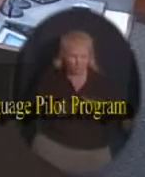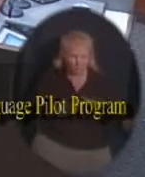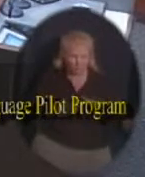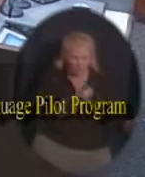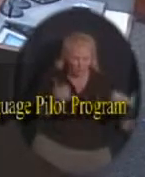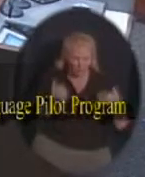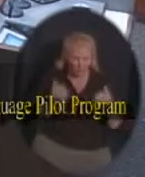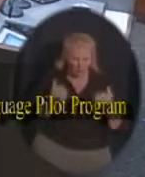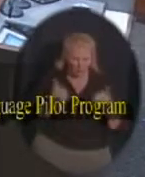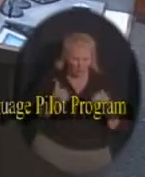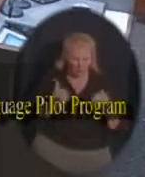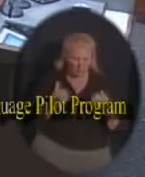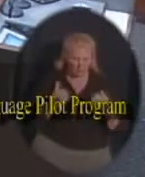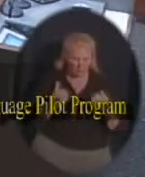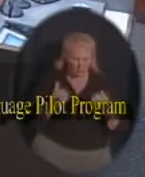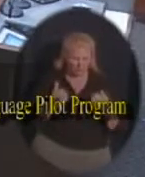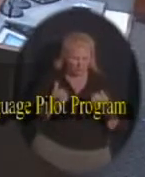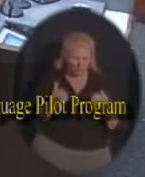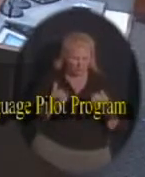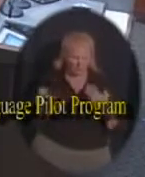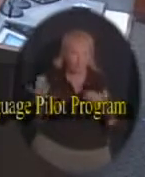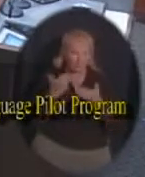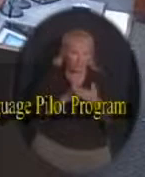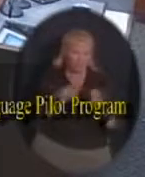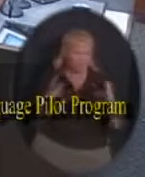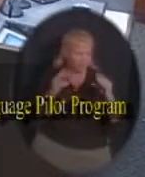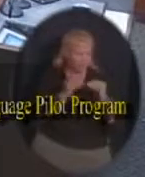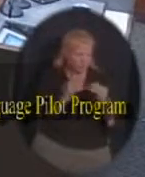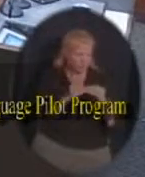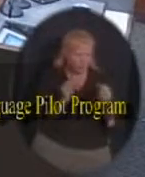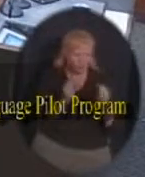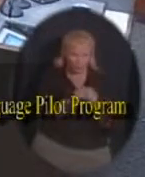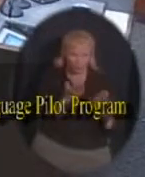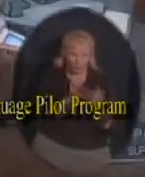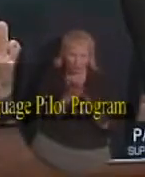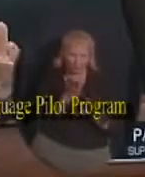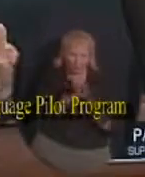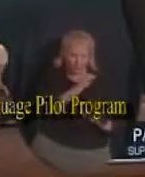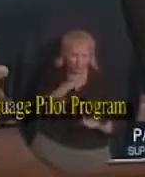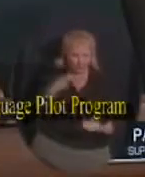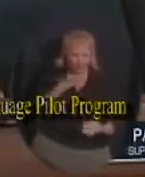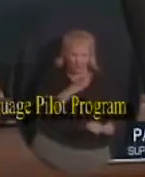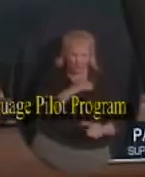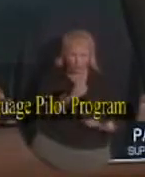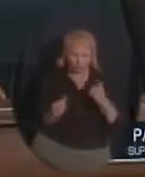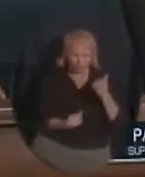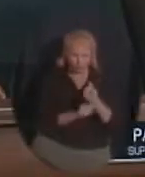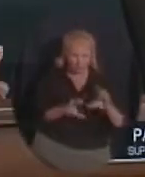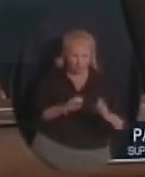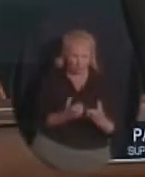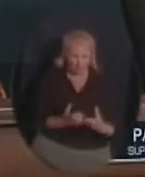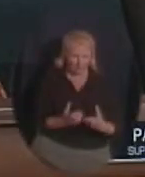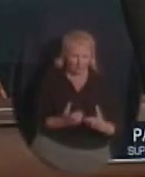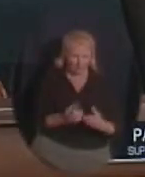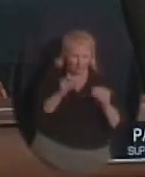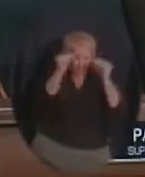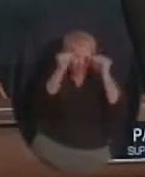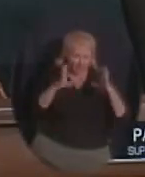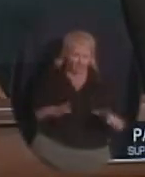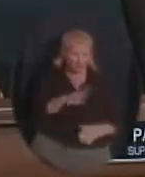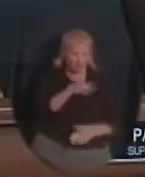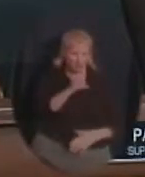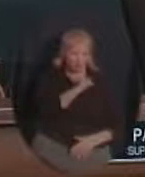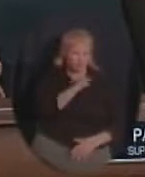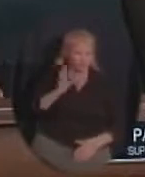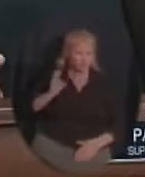have reconvened a meeting with the Professional Council Subcommittee, the teachers, the staff members who worked on this